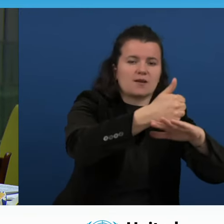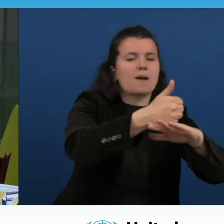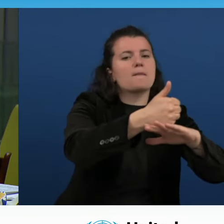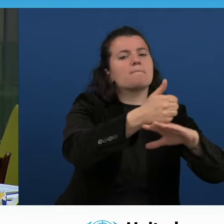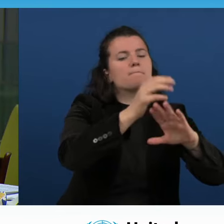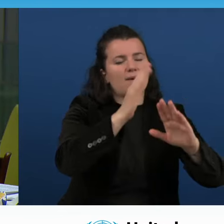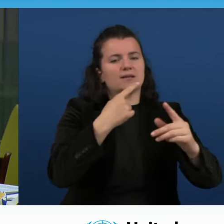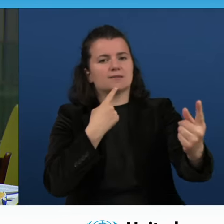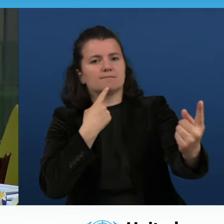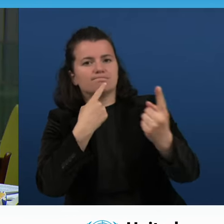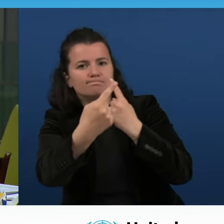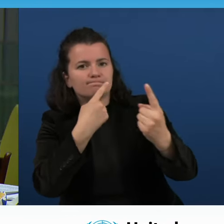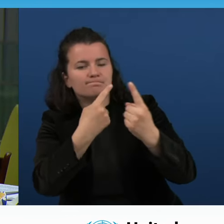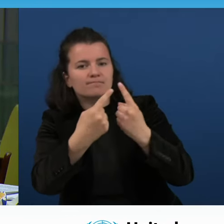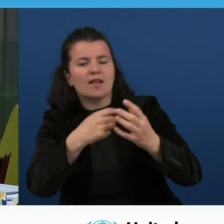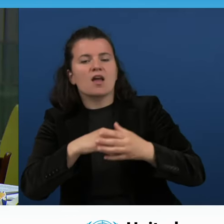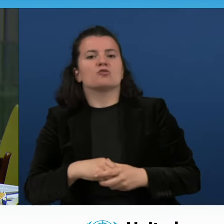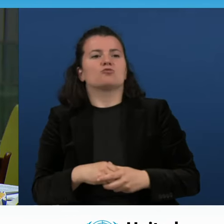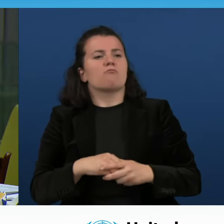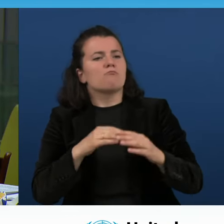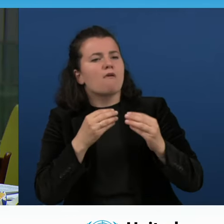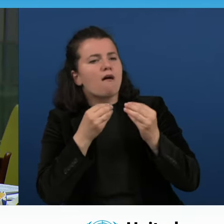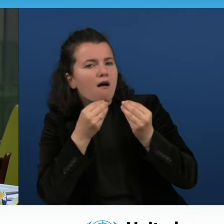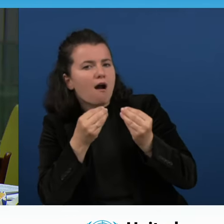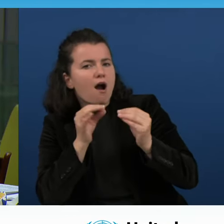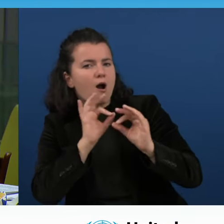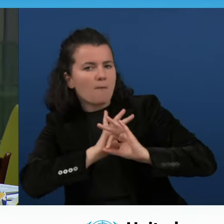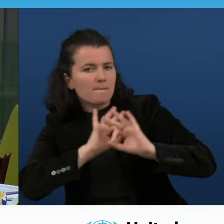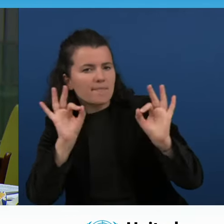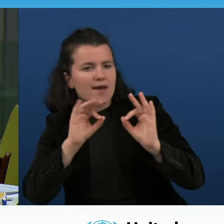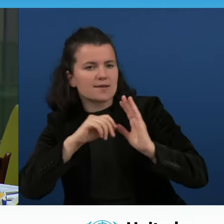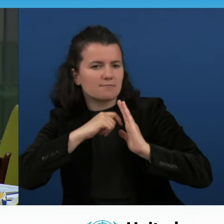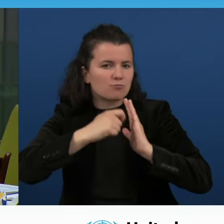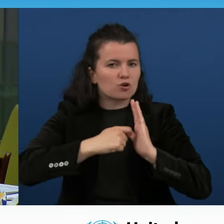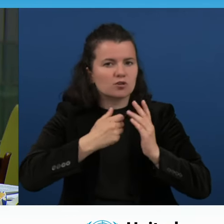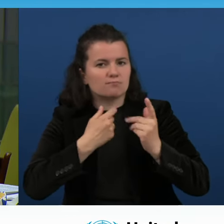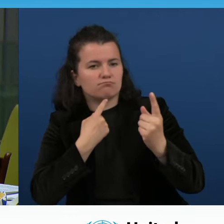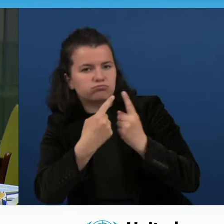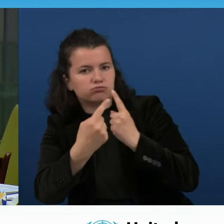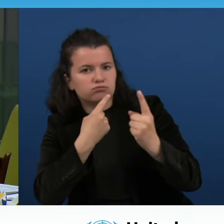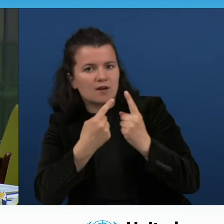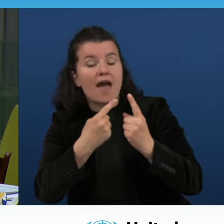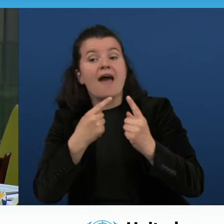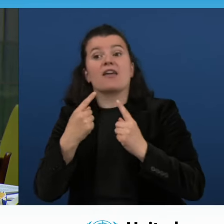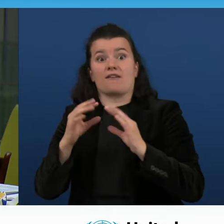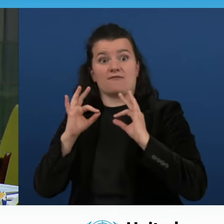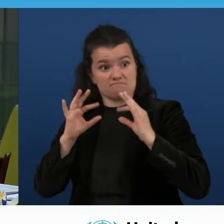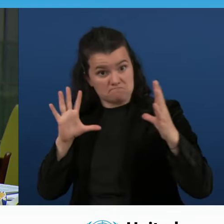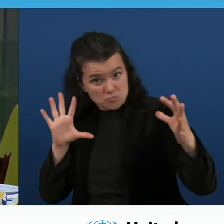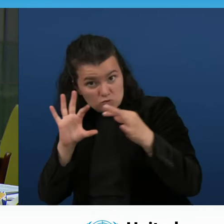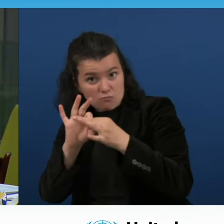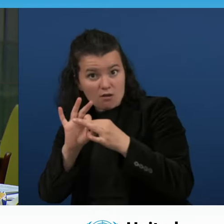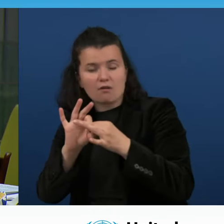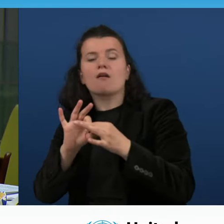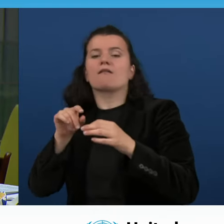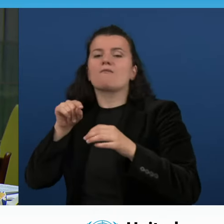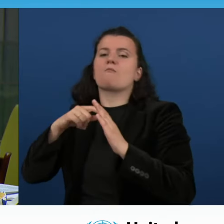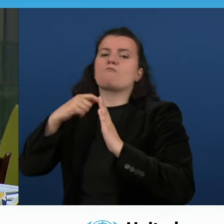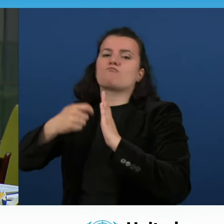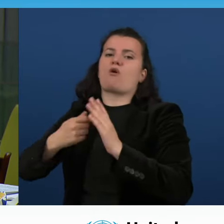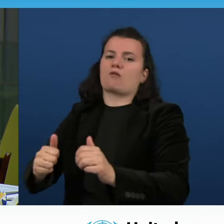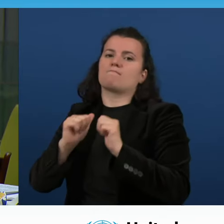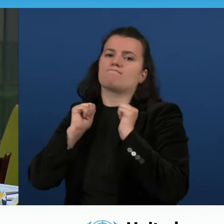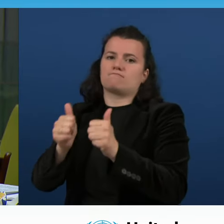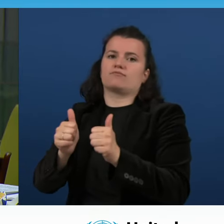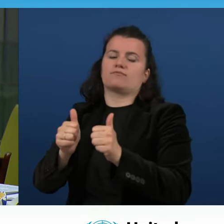be receiving all the added value from these programs, and stick together throughout it. No, that's how Pathways to Progress was able to go on for